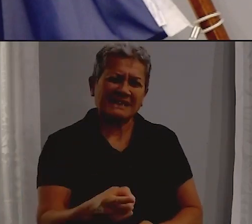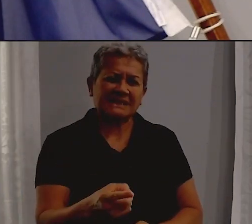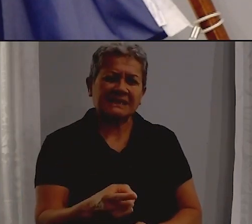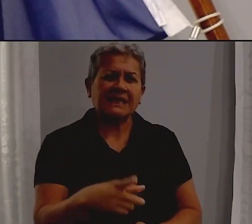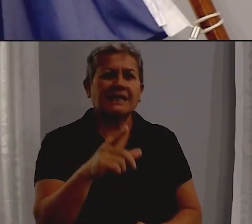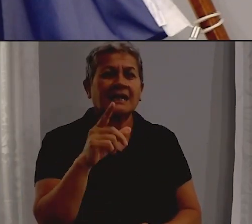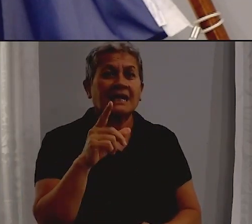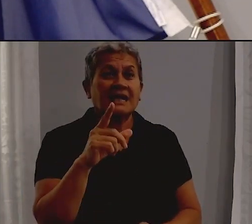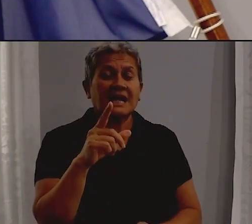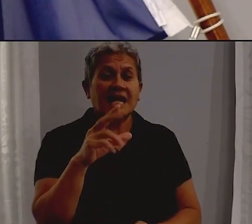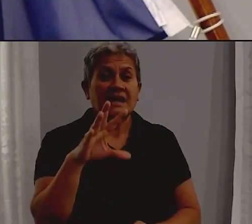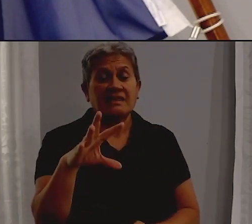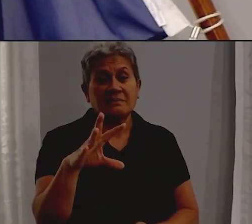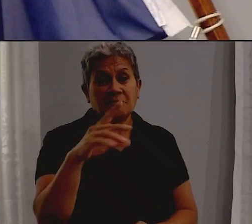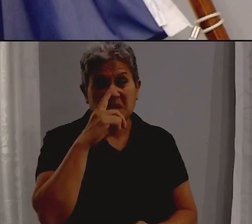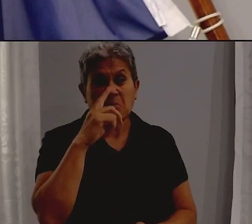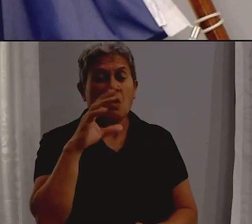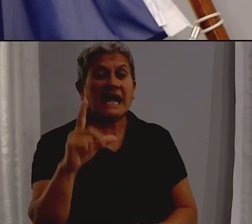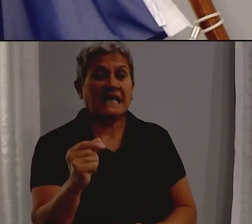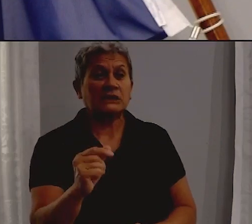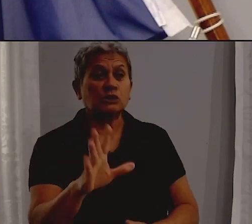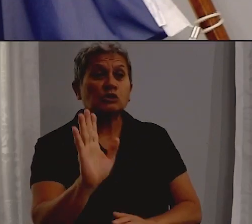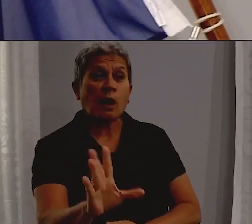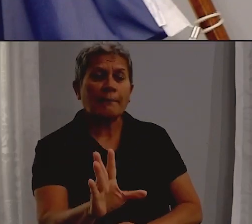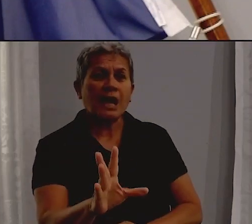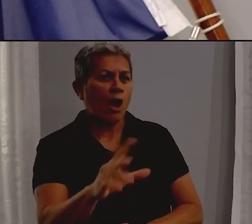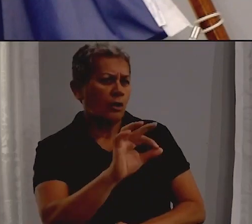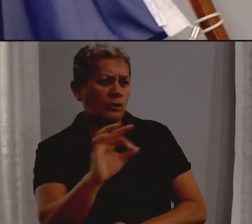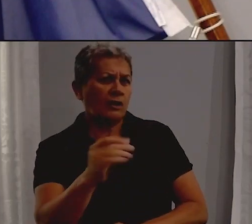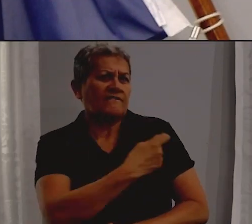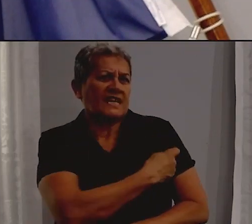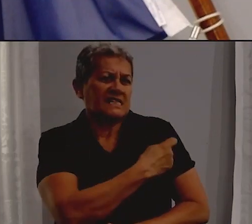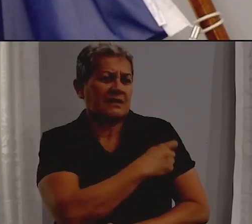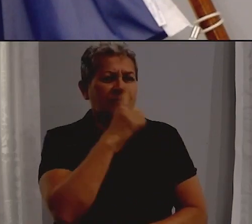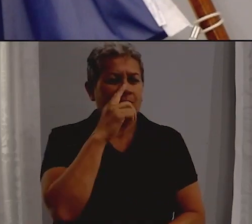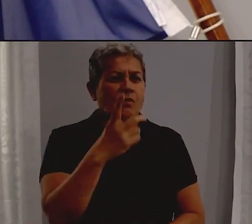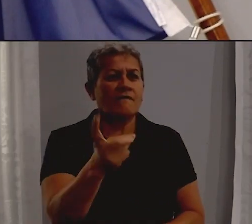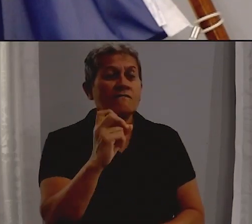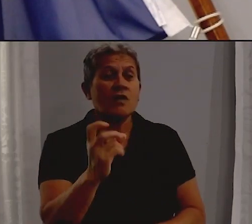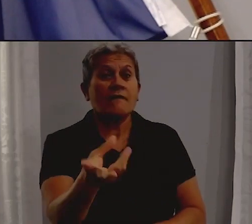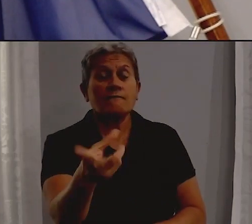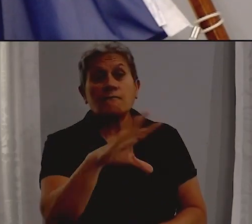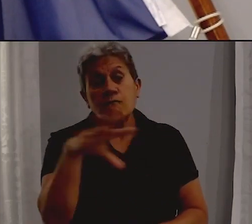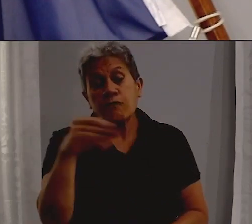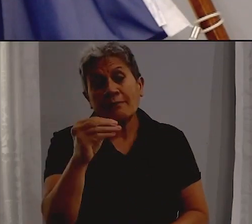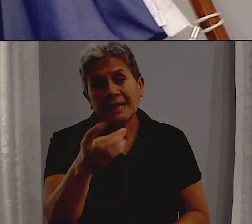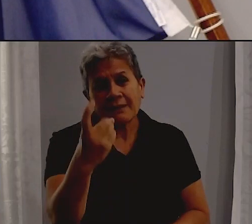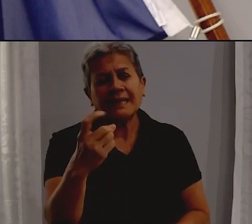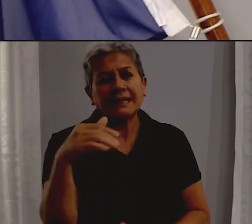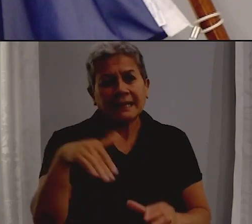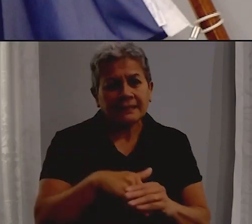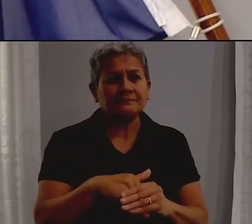allow unvaccinated members, then it must impose a 100-person limit. It must maintain a 1 meter physical